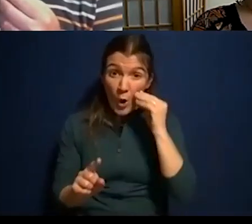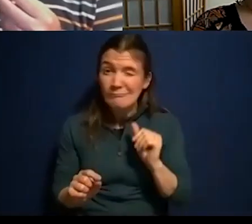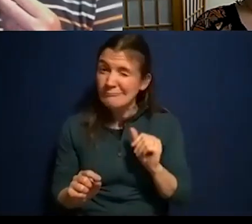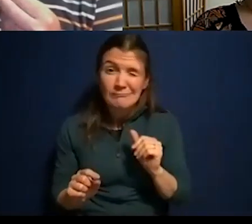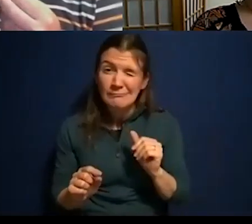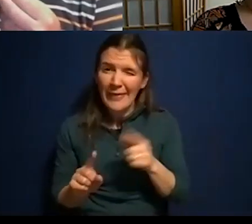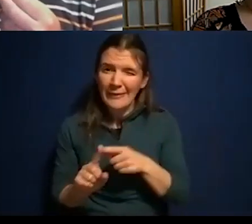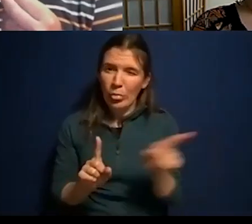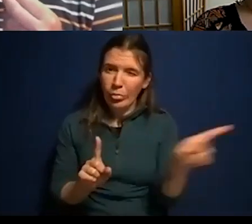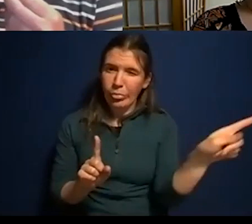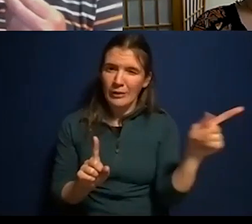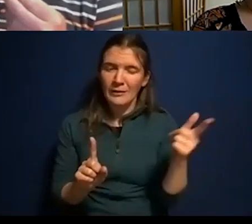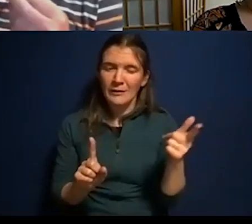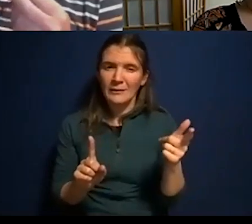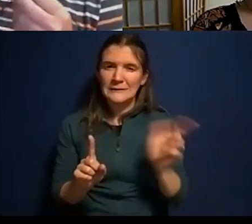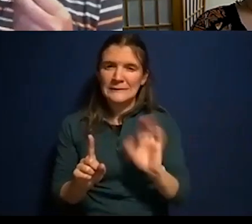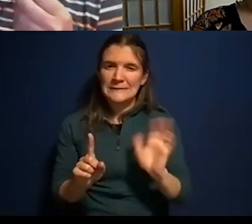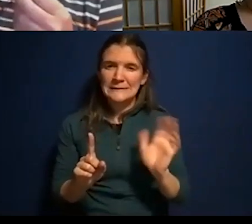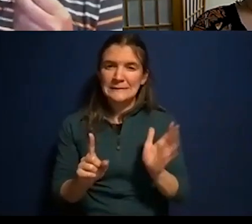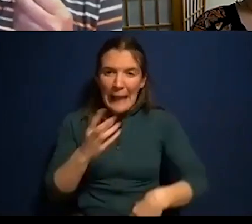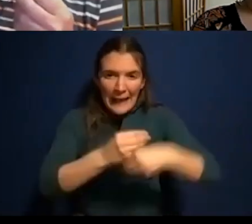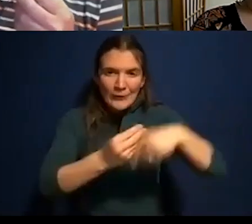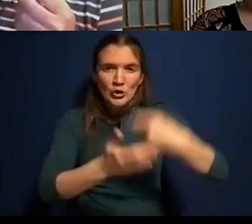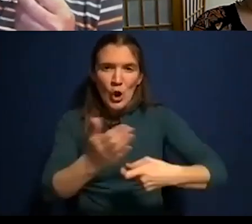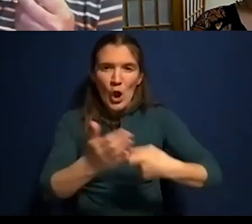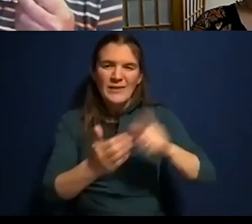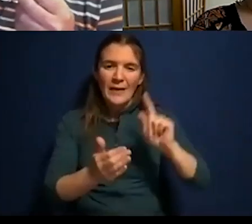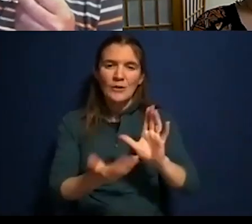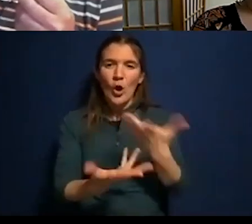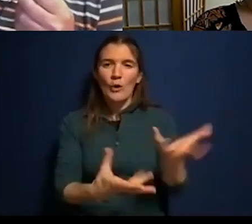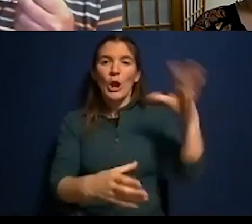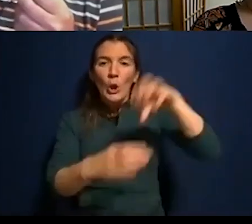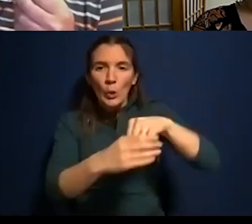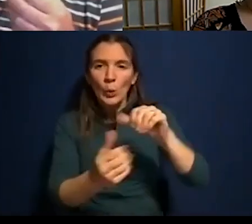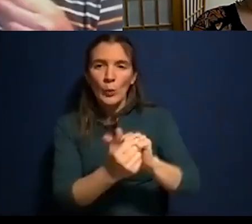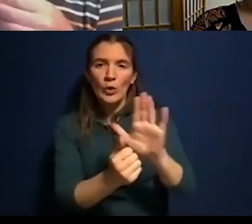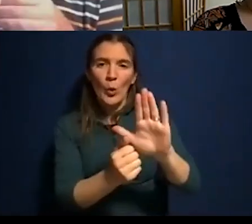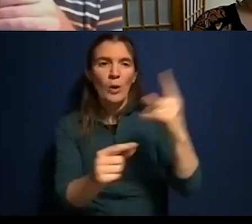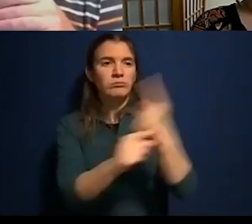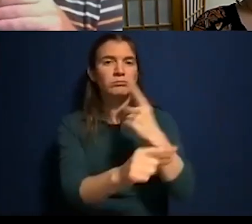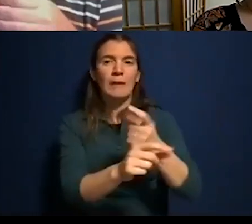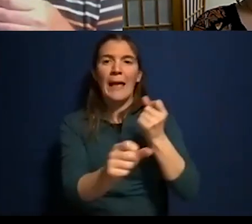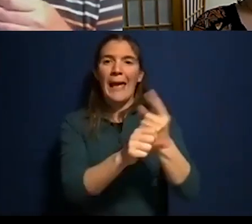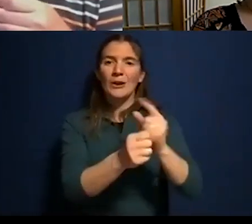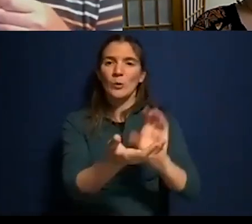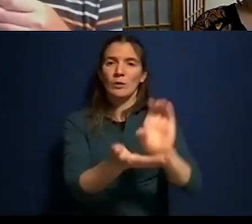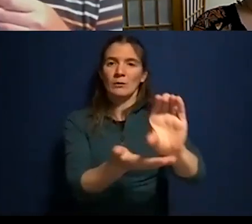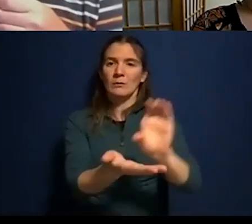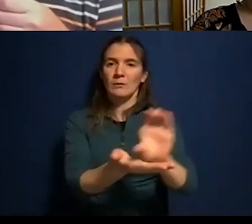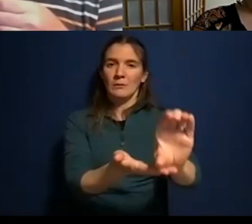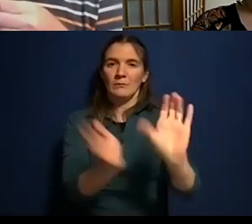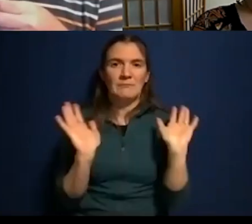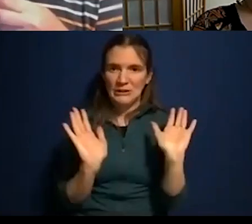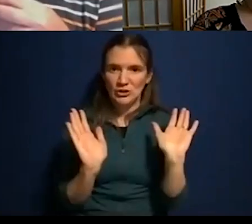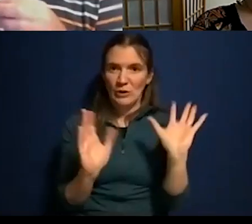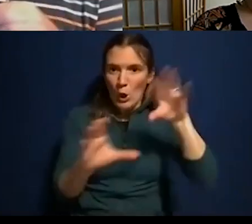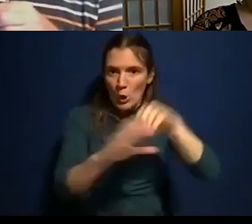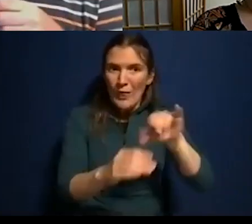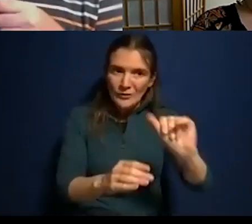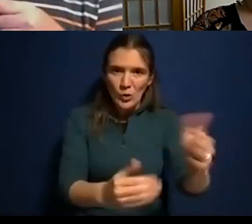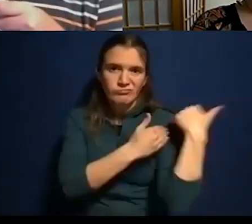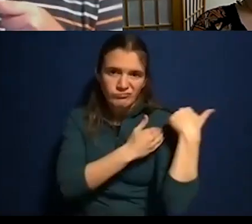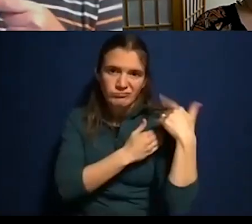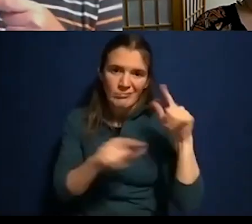off tangent to saying that's an extra course for doing some type of, you know, work and studying and all that that you have to do as a select board